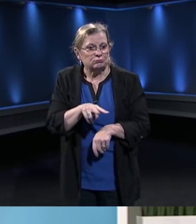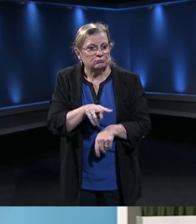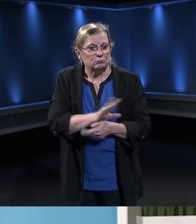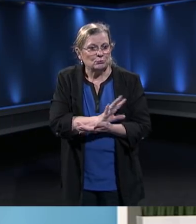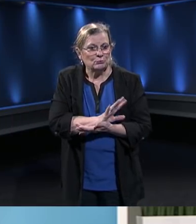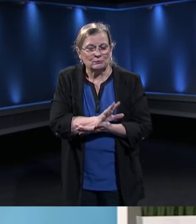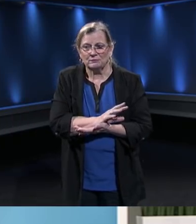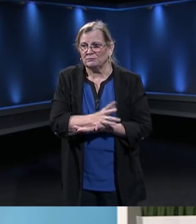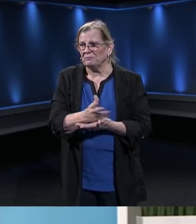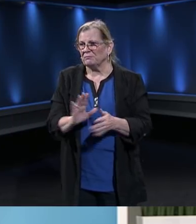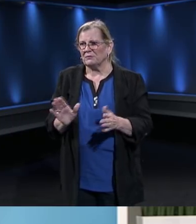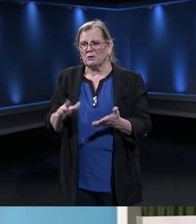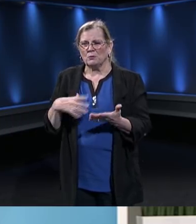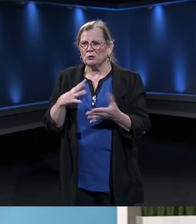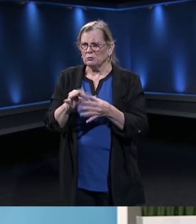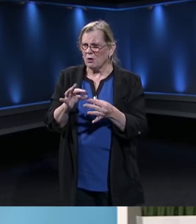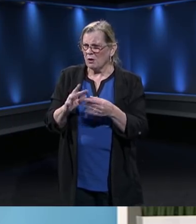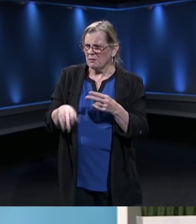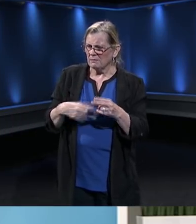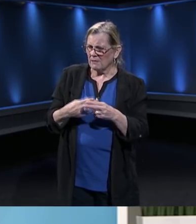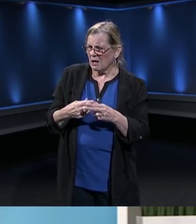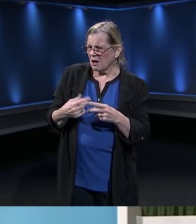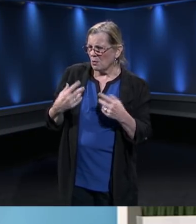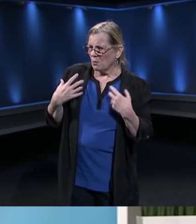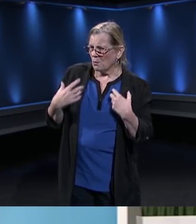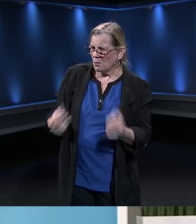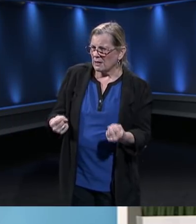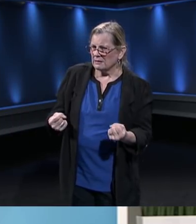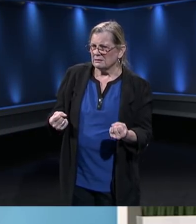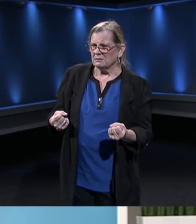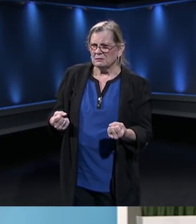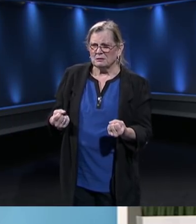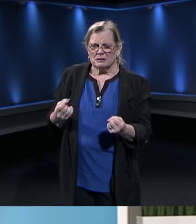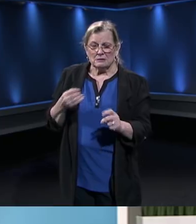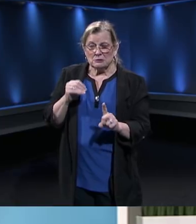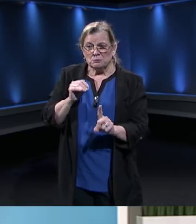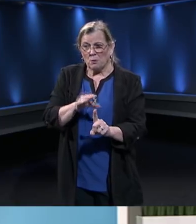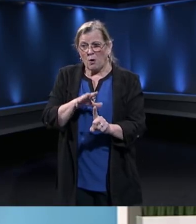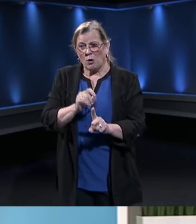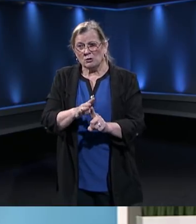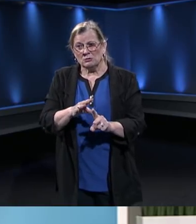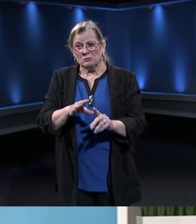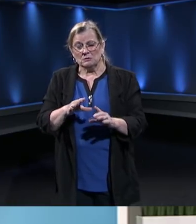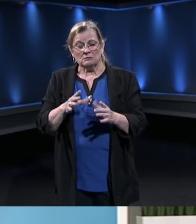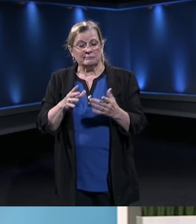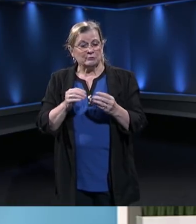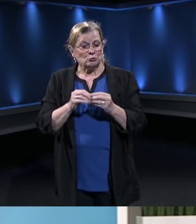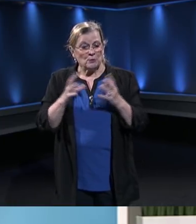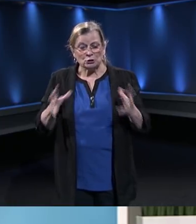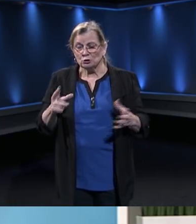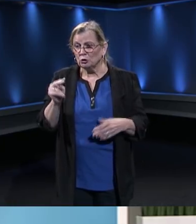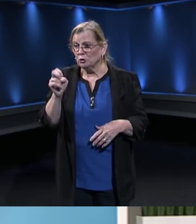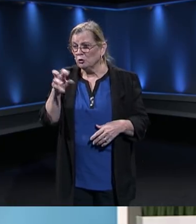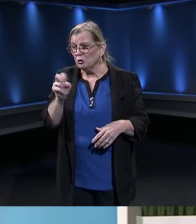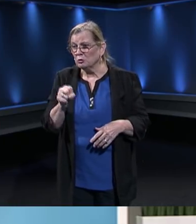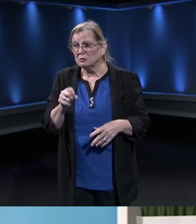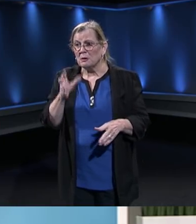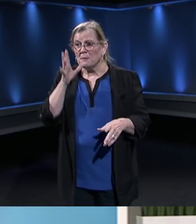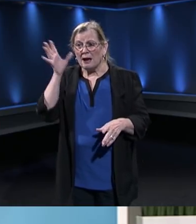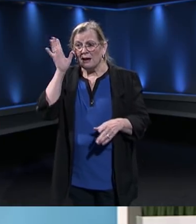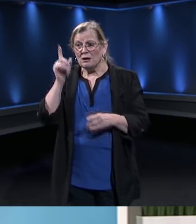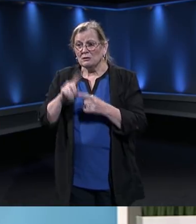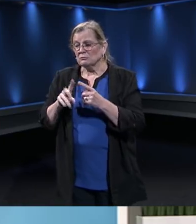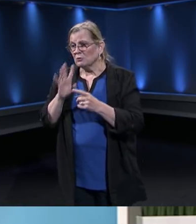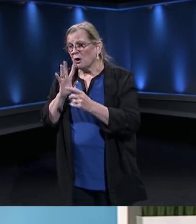wellness, and so making sure that we're not exposing our children to too much news and talking about it with them in a way that's